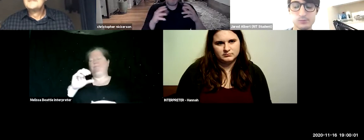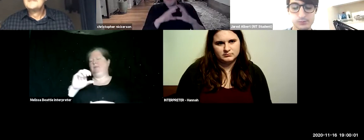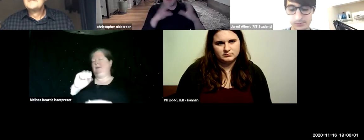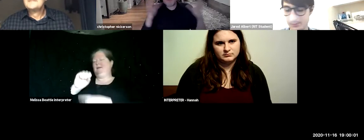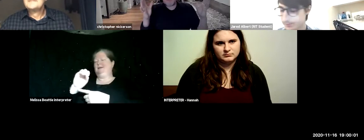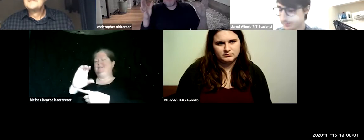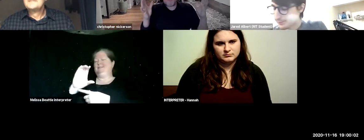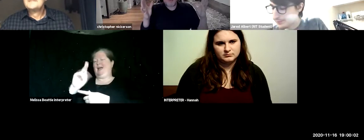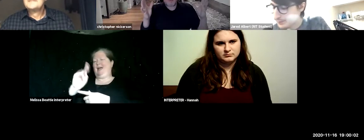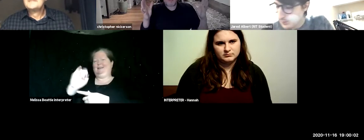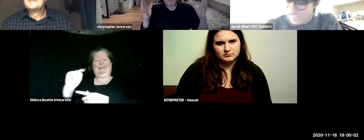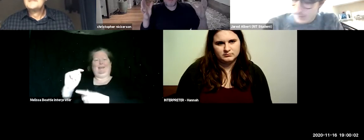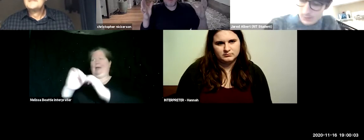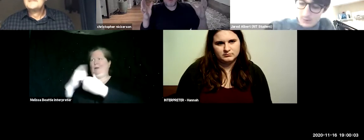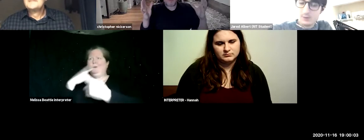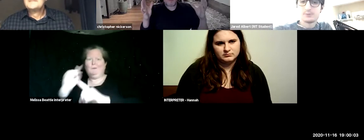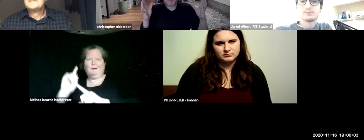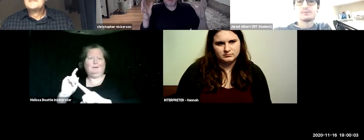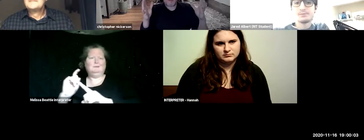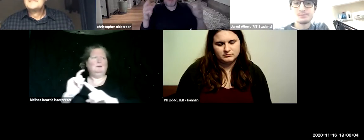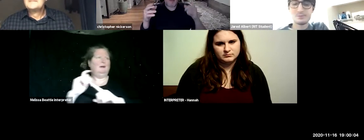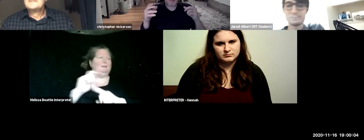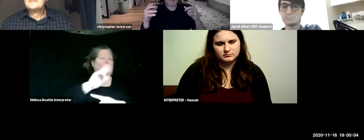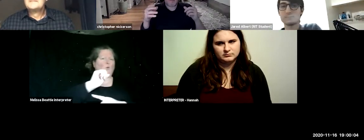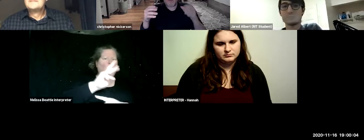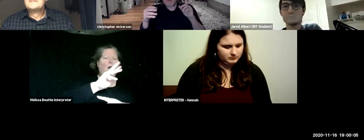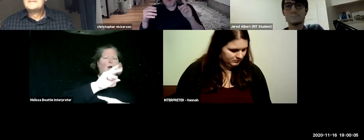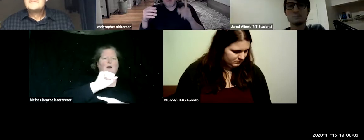know, there's it's this whole ecosystem when you're just looking at like